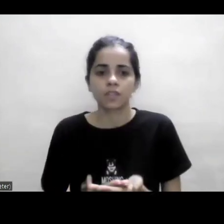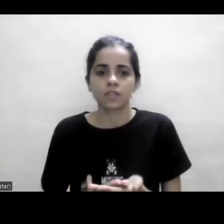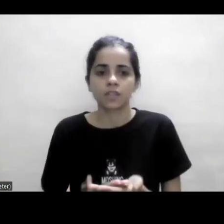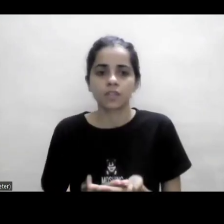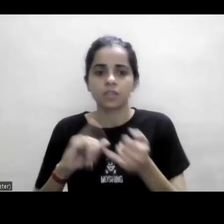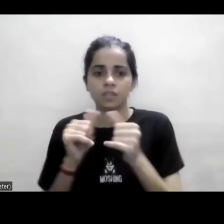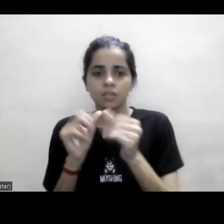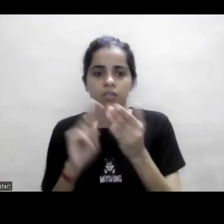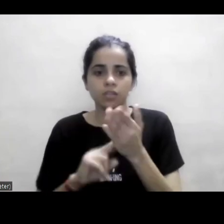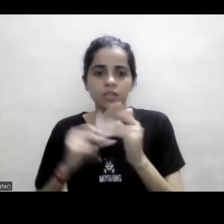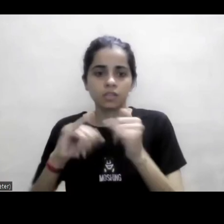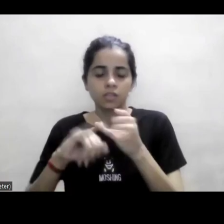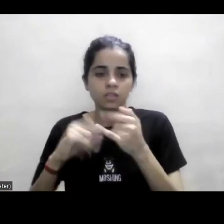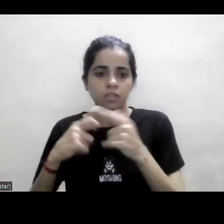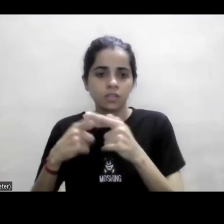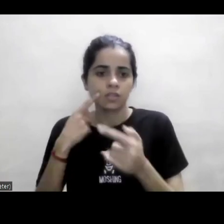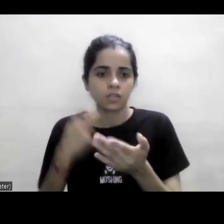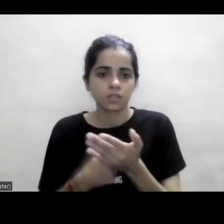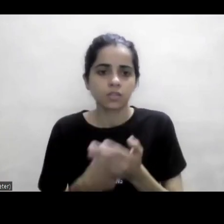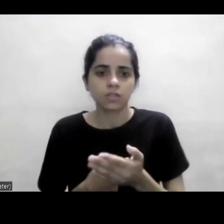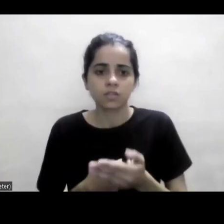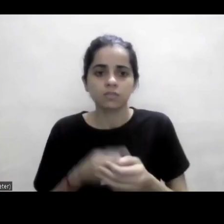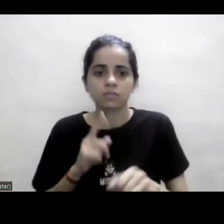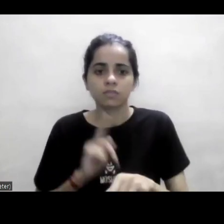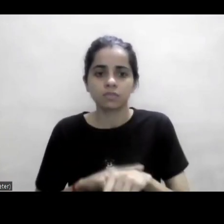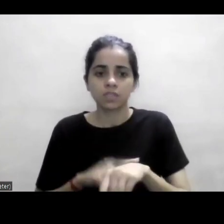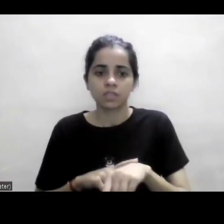Sanskriti. We are almost,